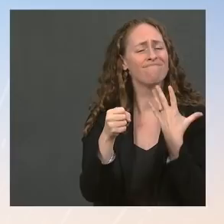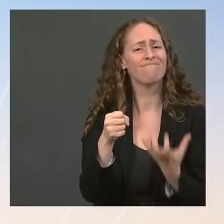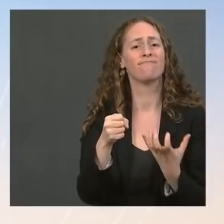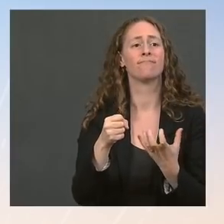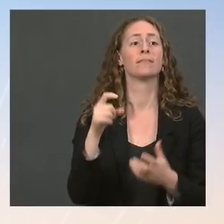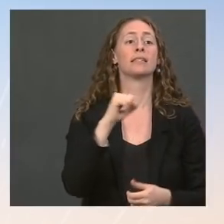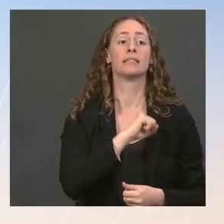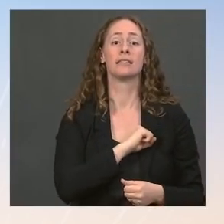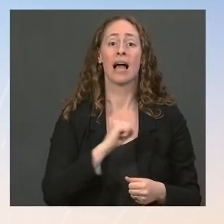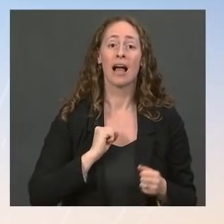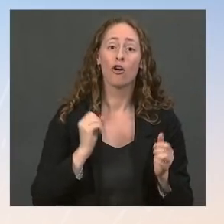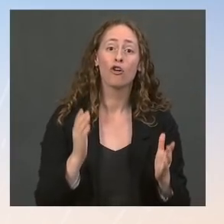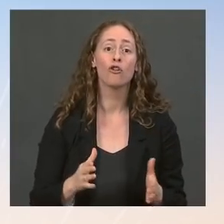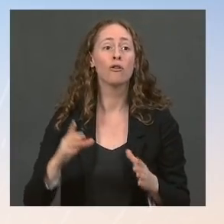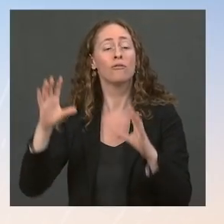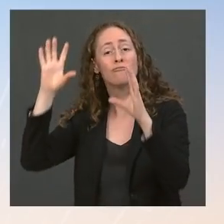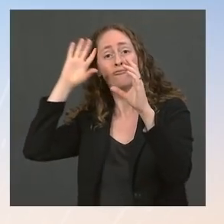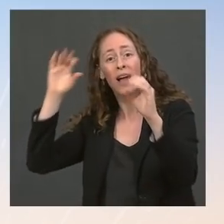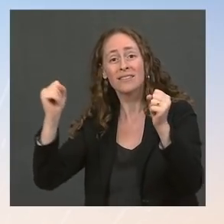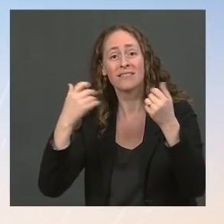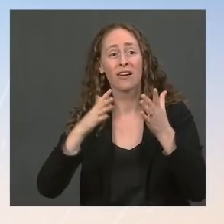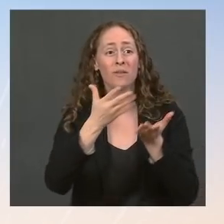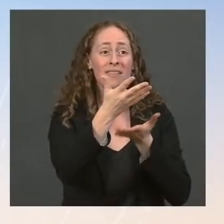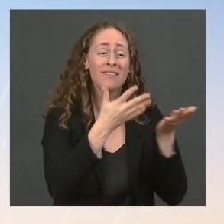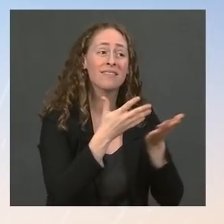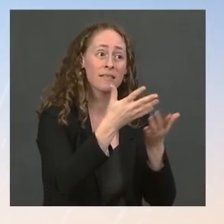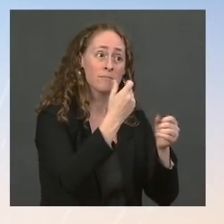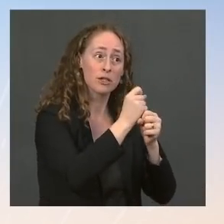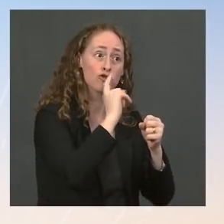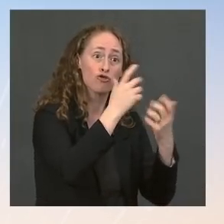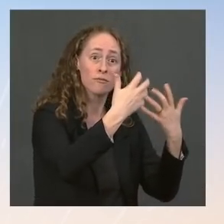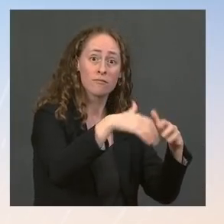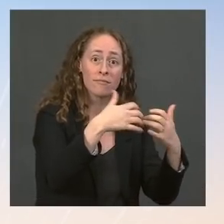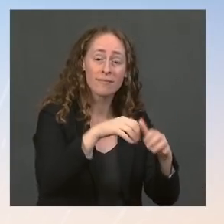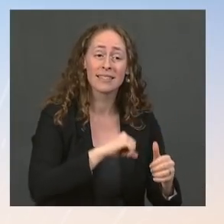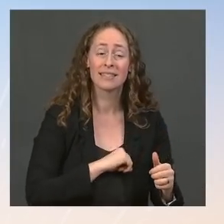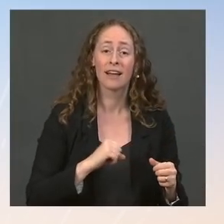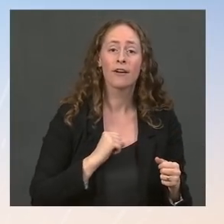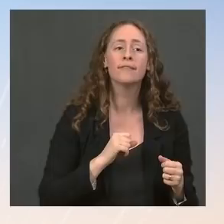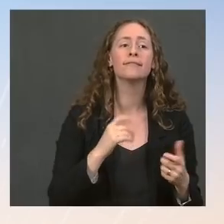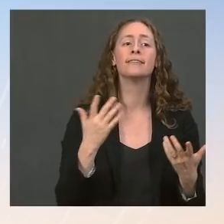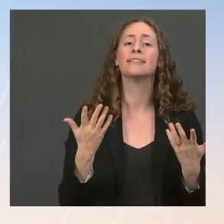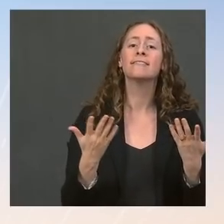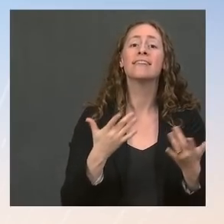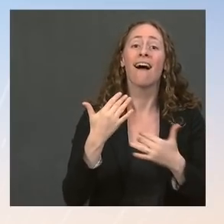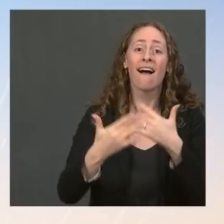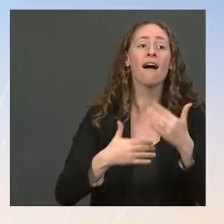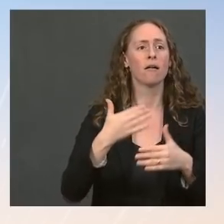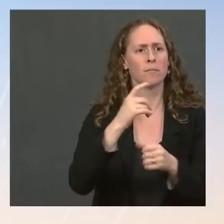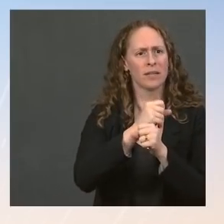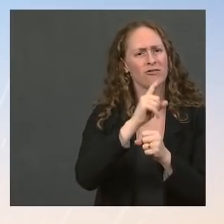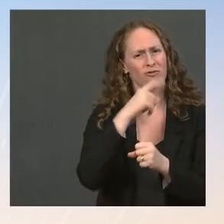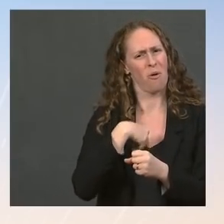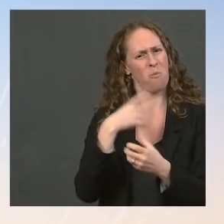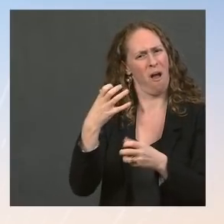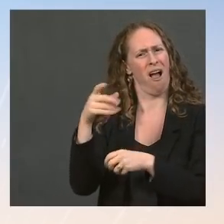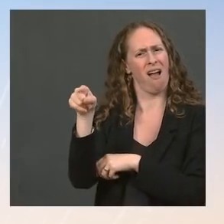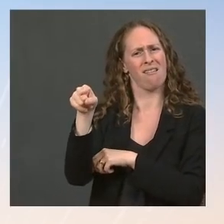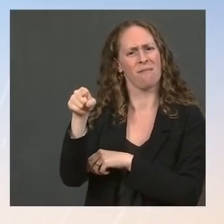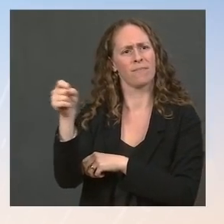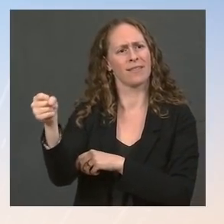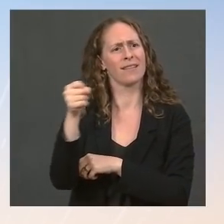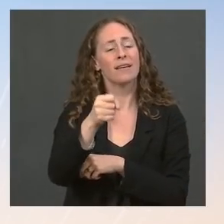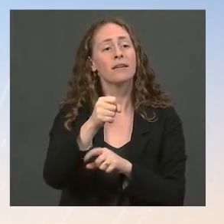president engaged with members of the Senate about his nomination, and we were committed to getting it through. Unfortunately, we didn't have the votes to